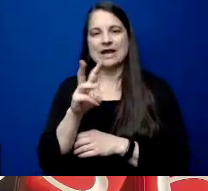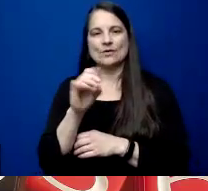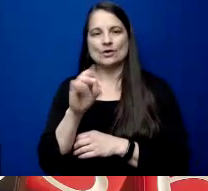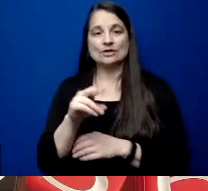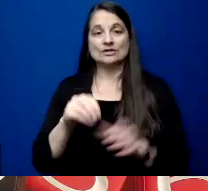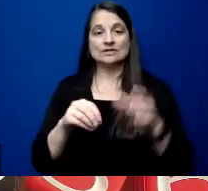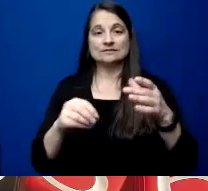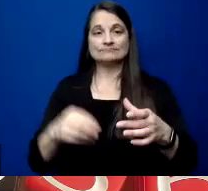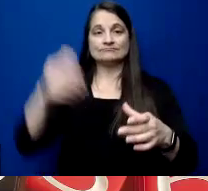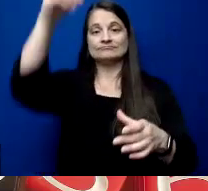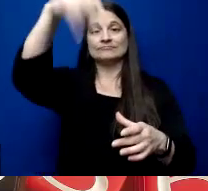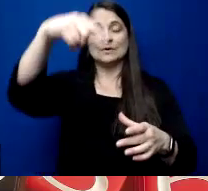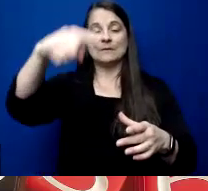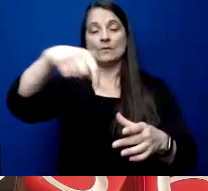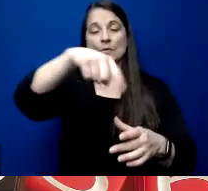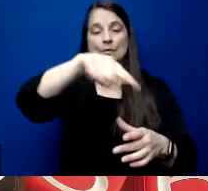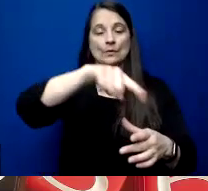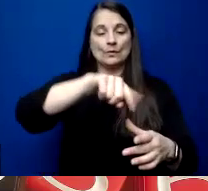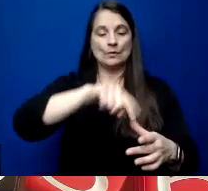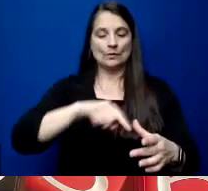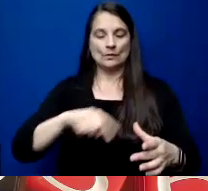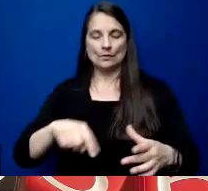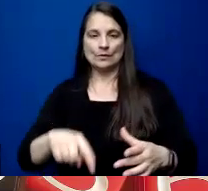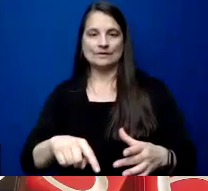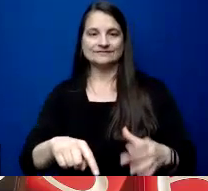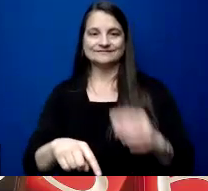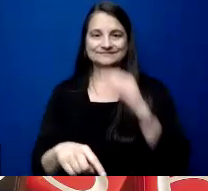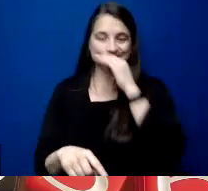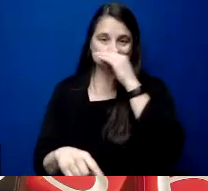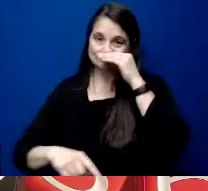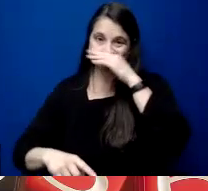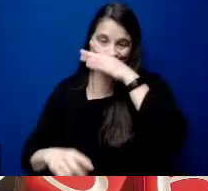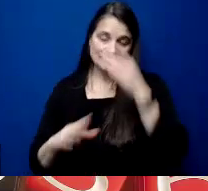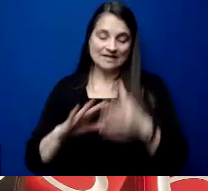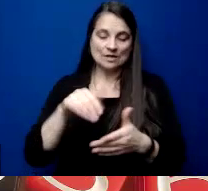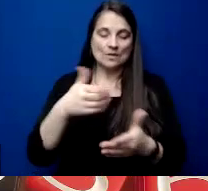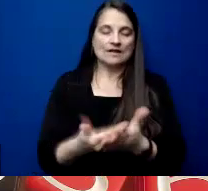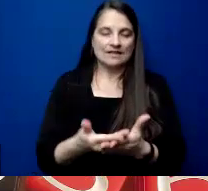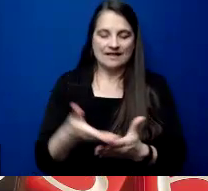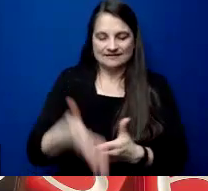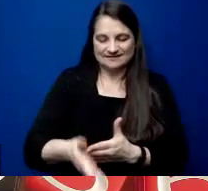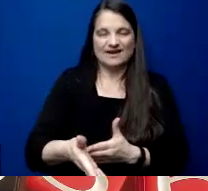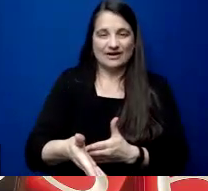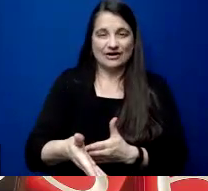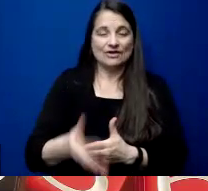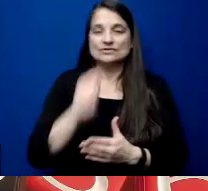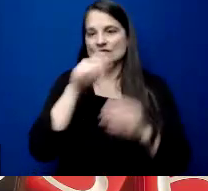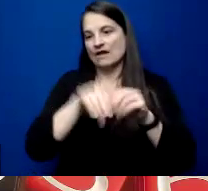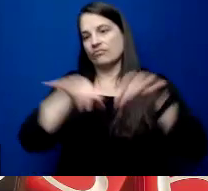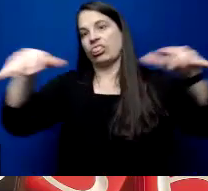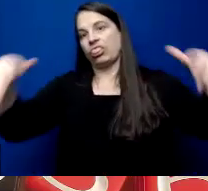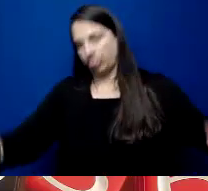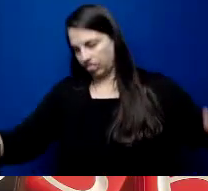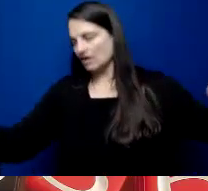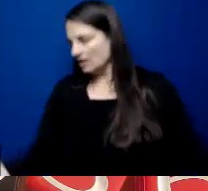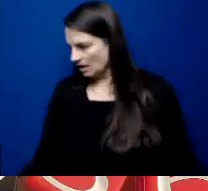you. And the nice thing about most dice towers is they have like a landing zone for the dice. So then the dice aren't rolling off the